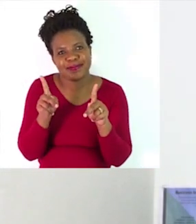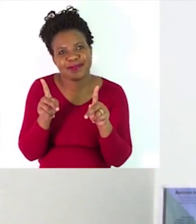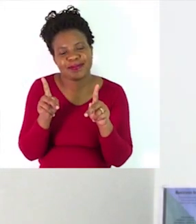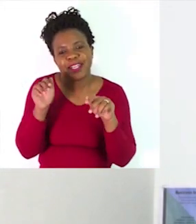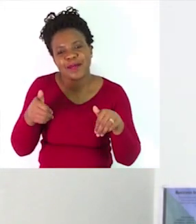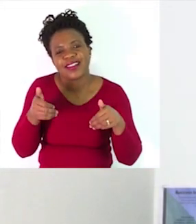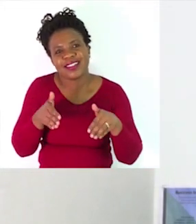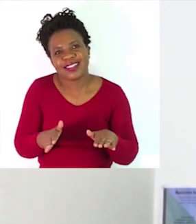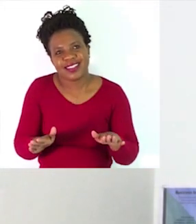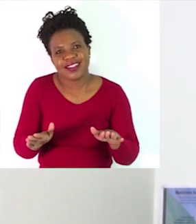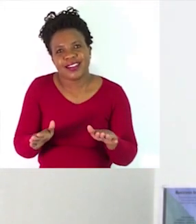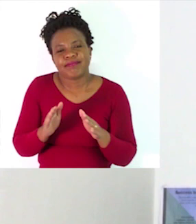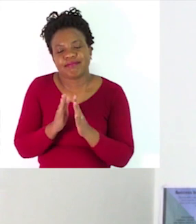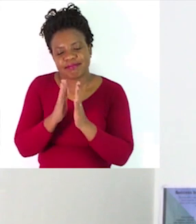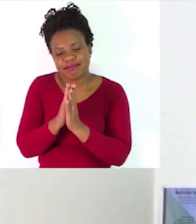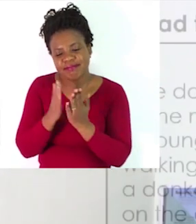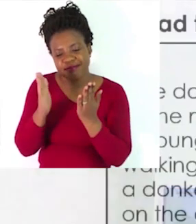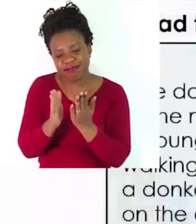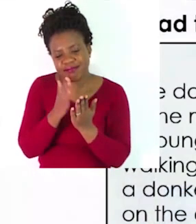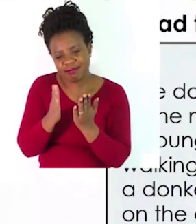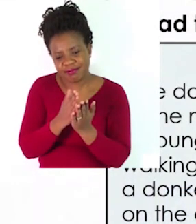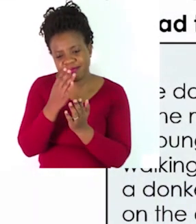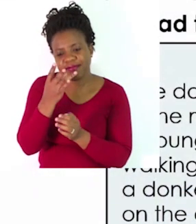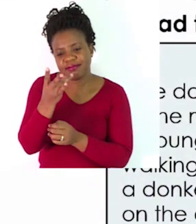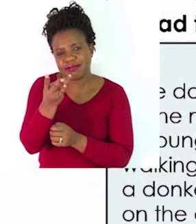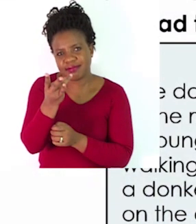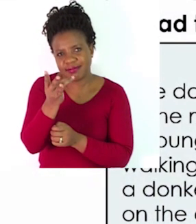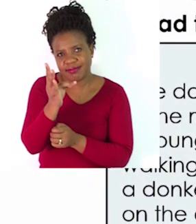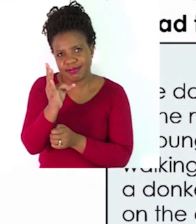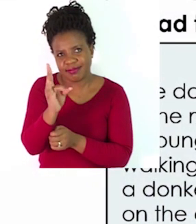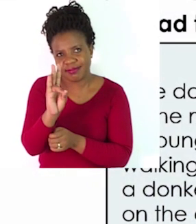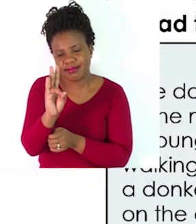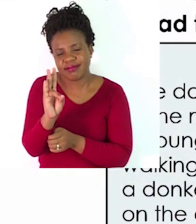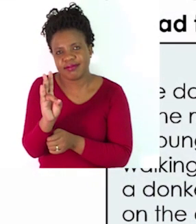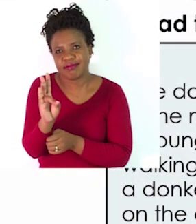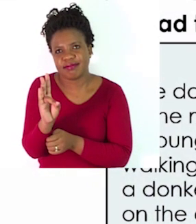Boys and girls, let's turn to page 7 of our booklet.